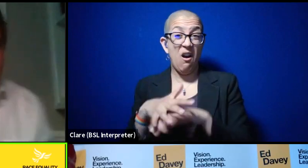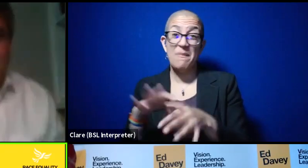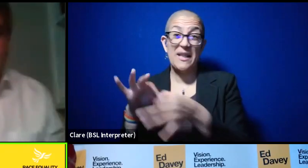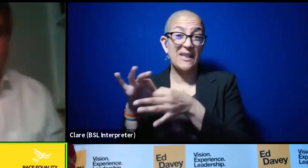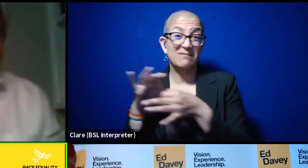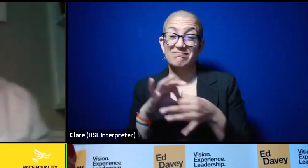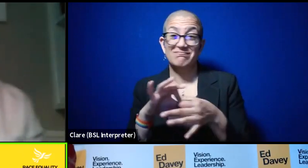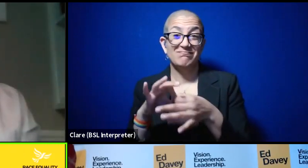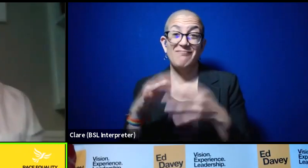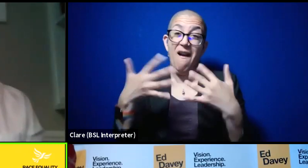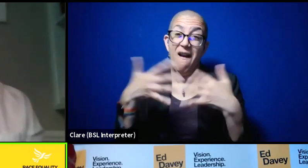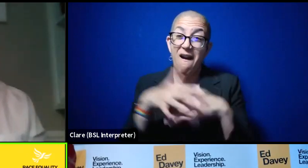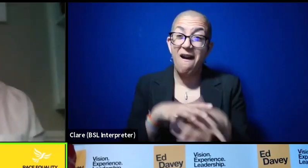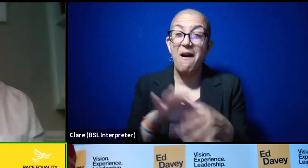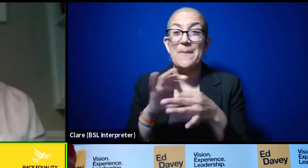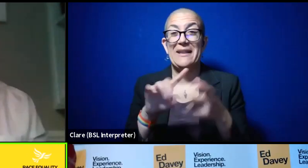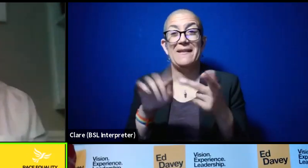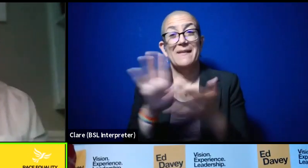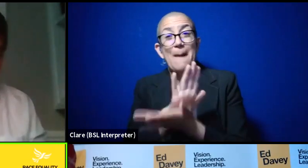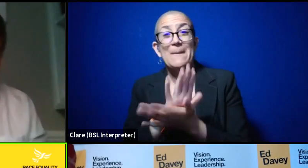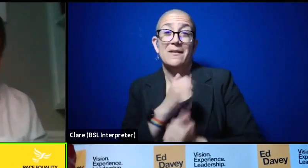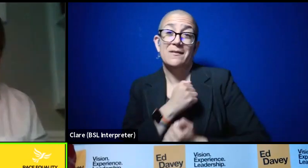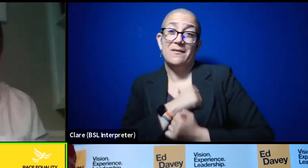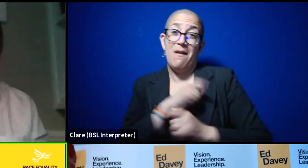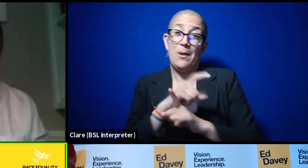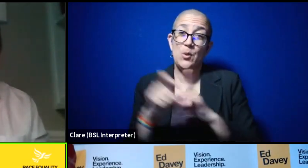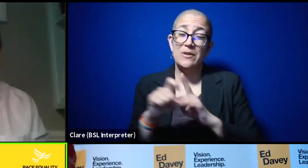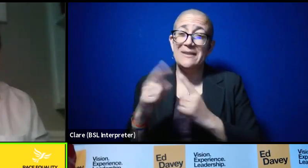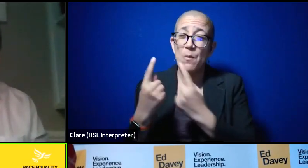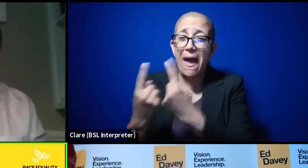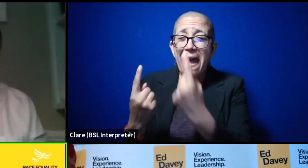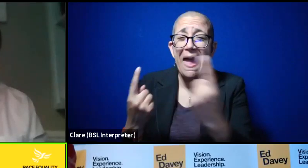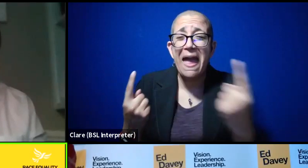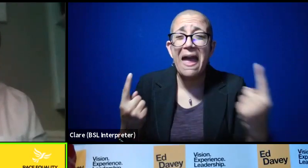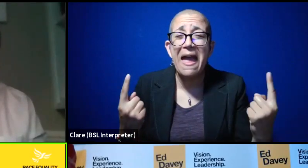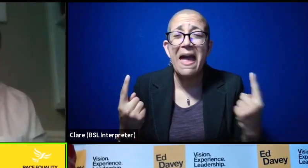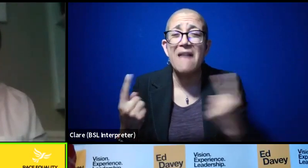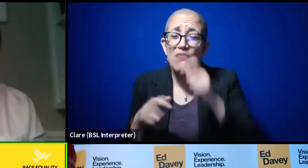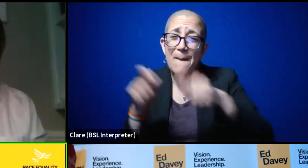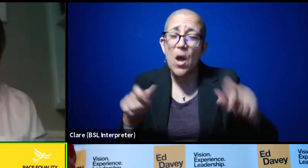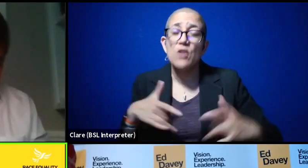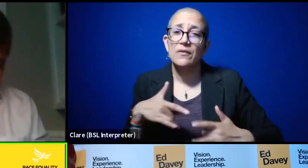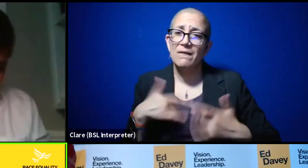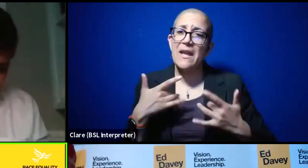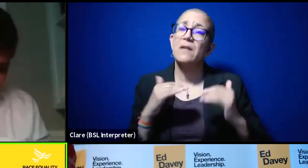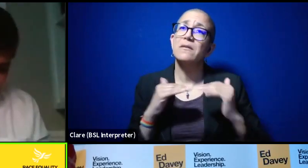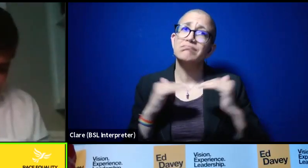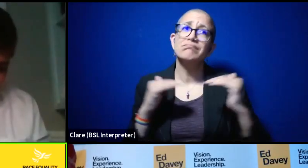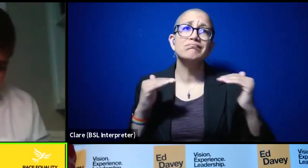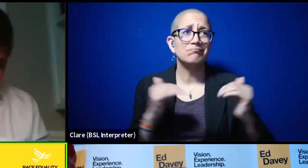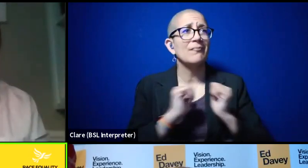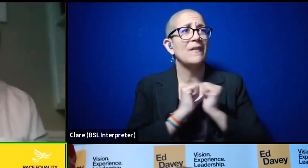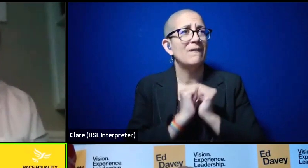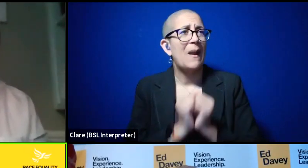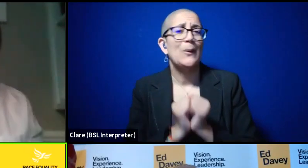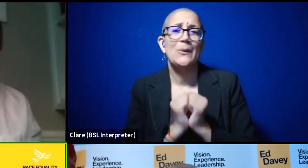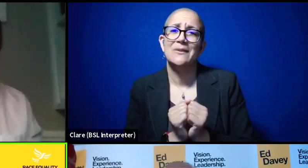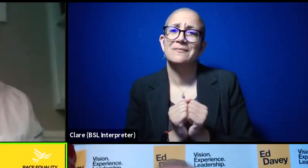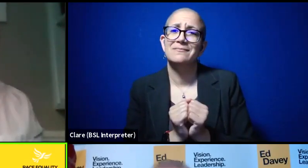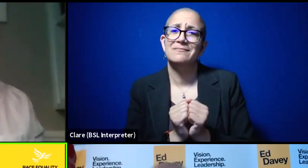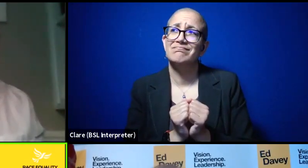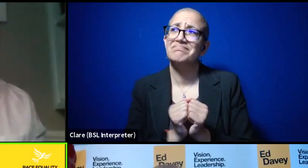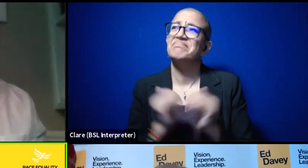and happiness in our communities, where every single person feels that they are equally valued and have